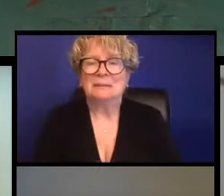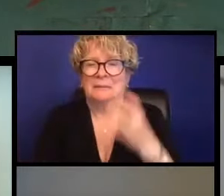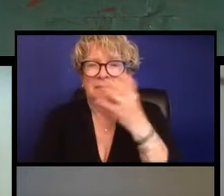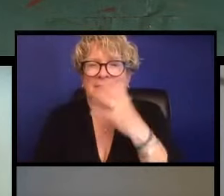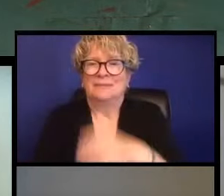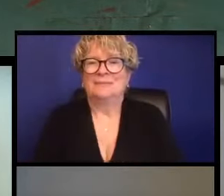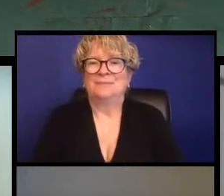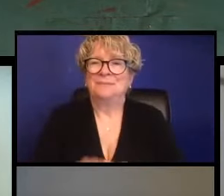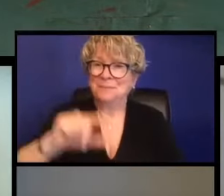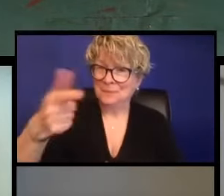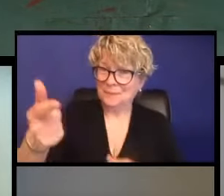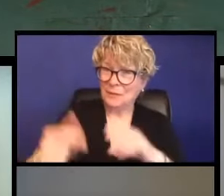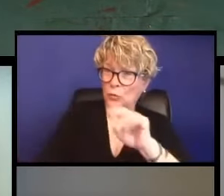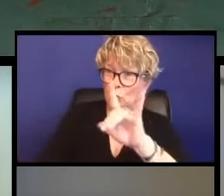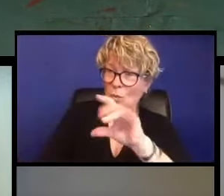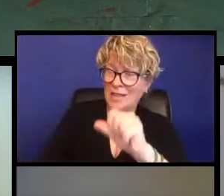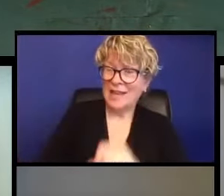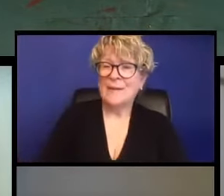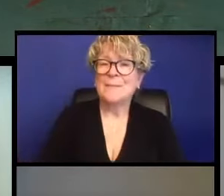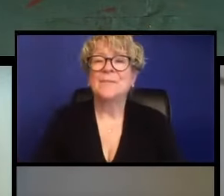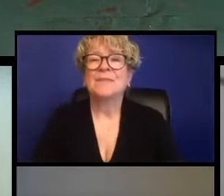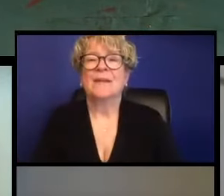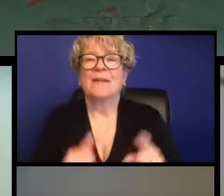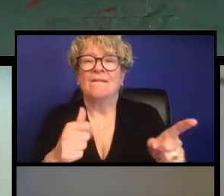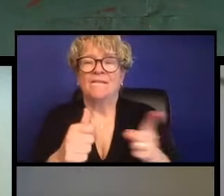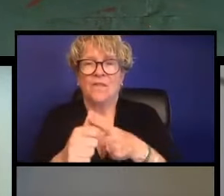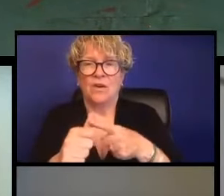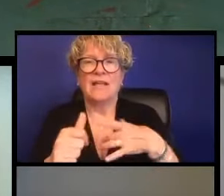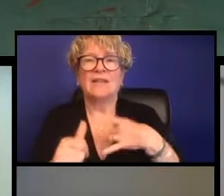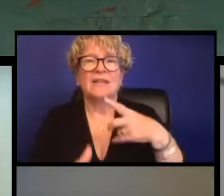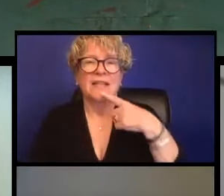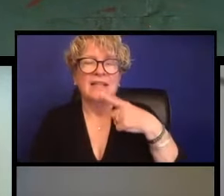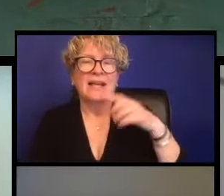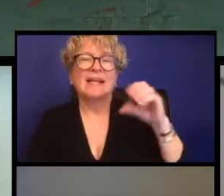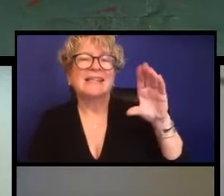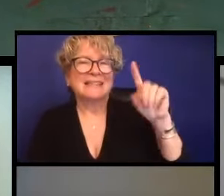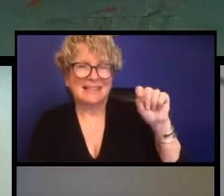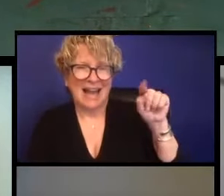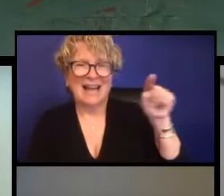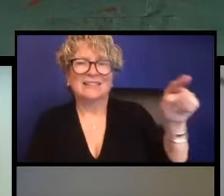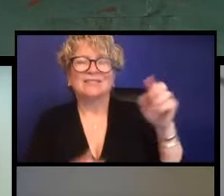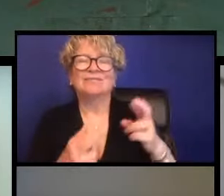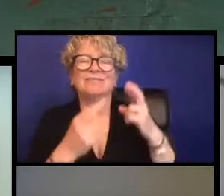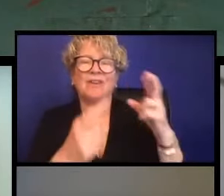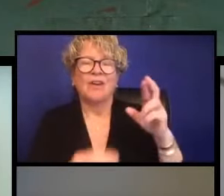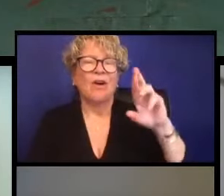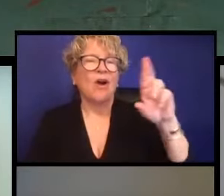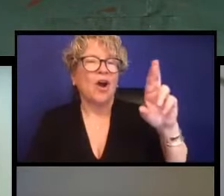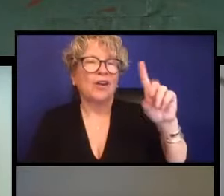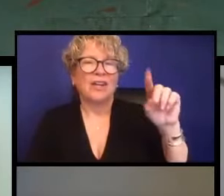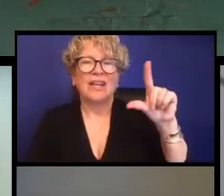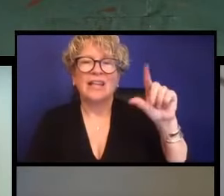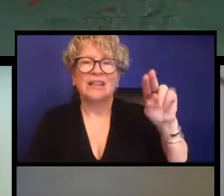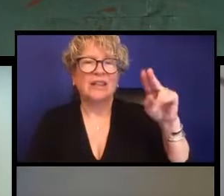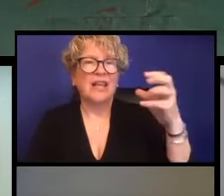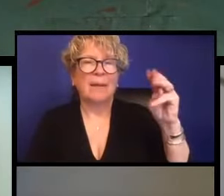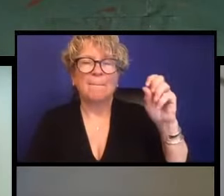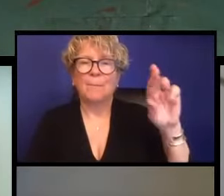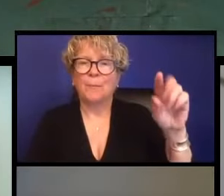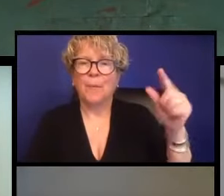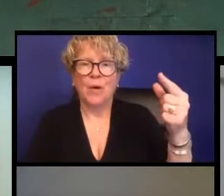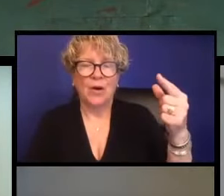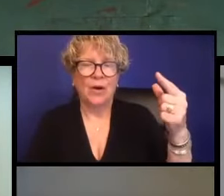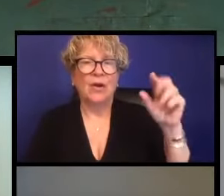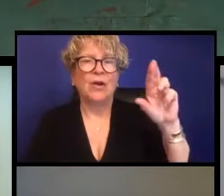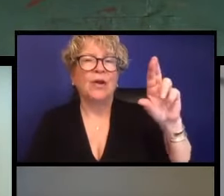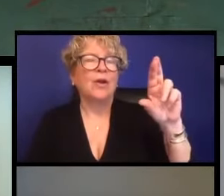Julia. All right, first I want to second Scott's recommendation for R.B. Lemberg's novella, which I gave a blurb to, and